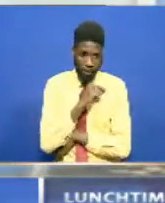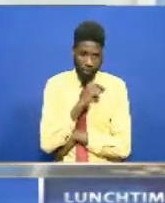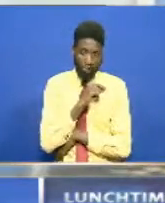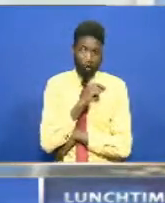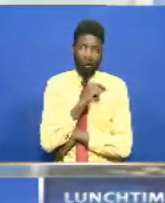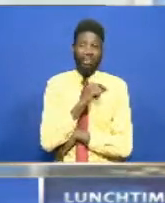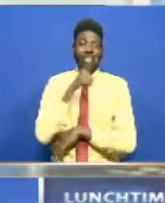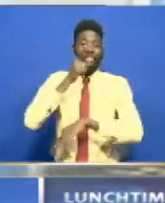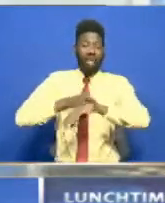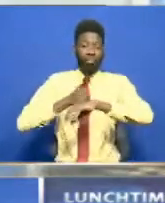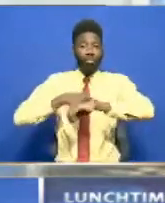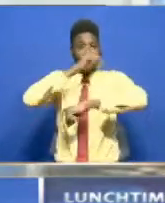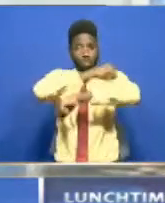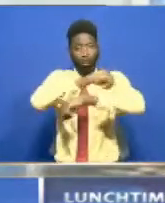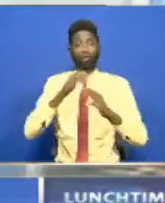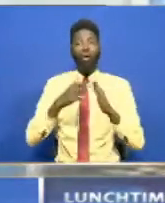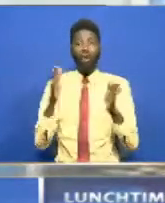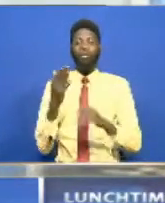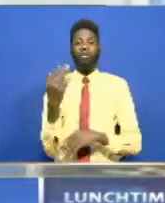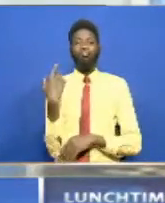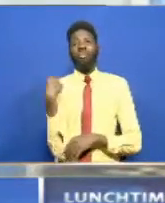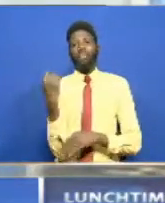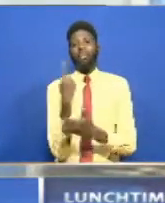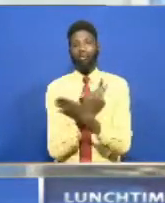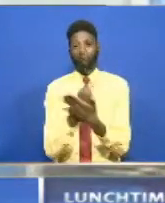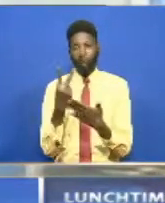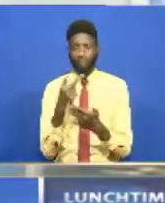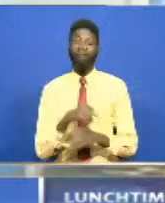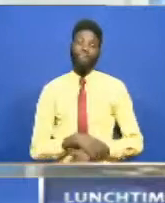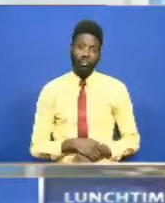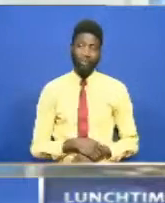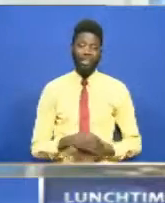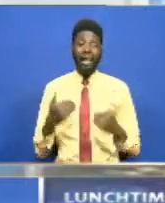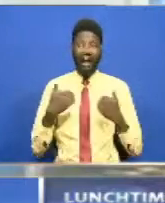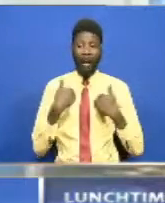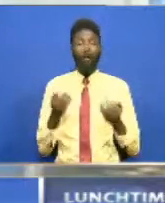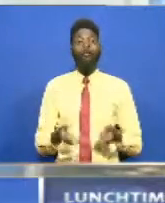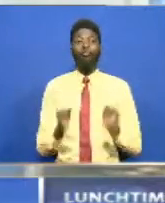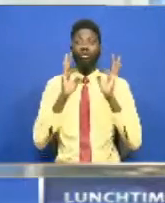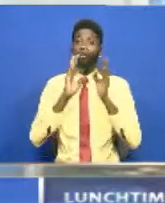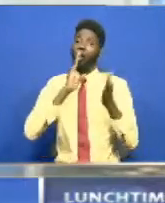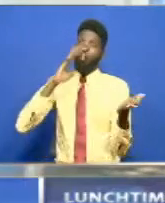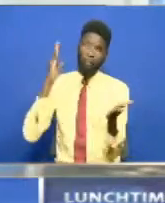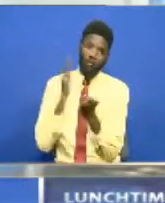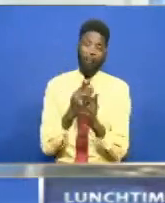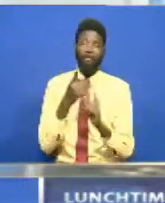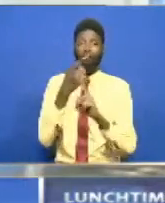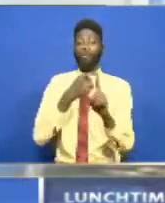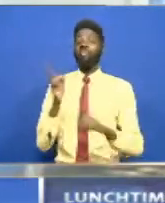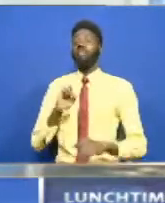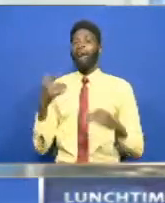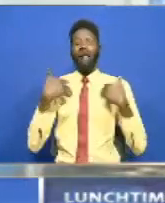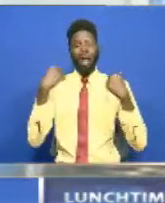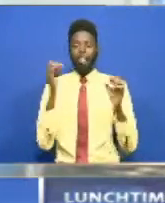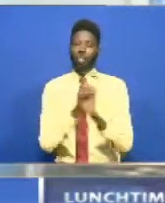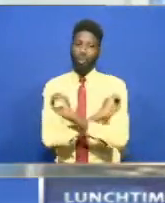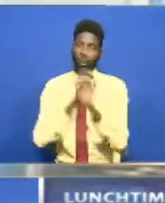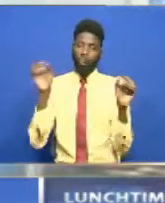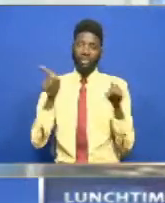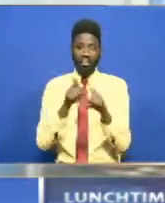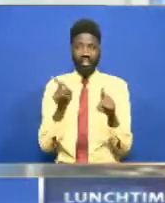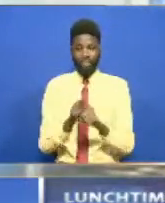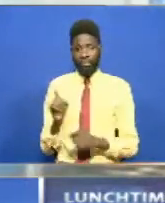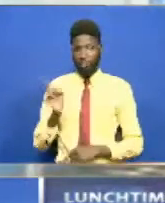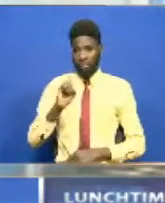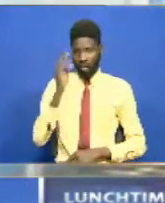open 2 weeks ago. So what we understand is there is no official confirmation from the Ministry of Health or the Ministry of